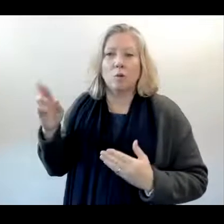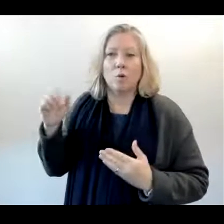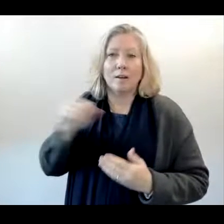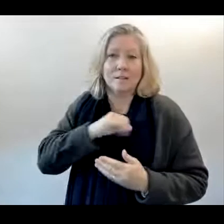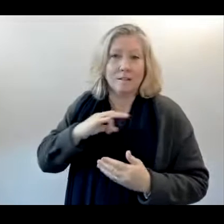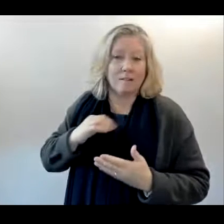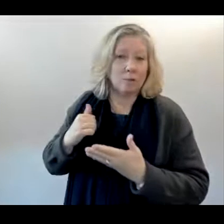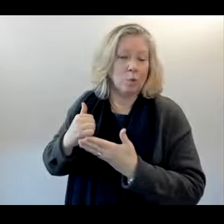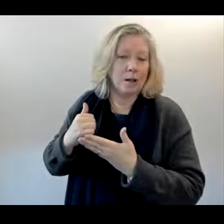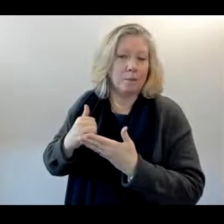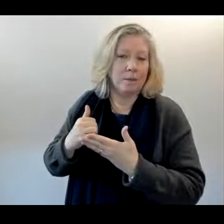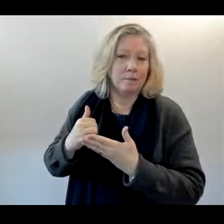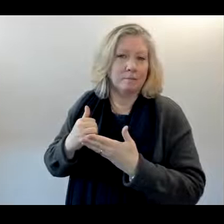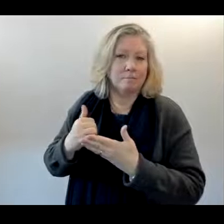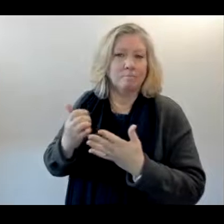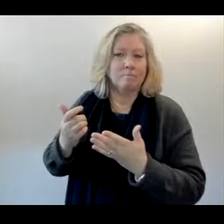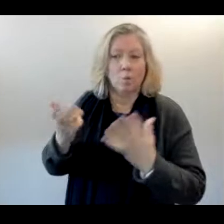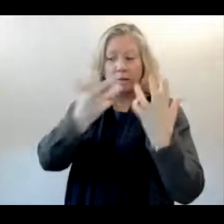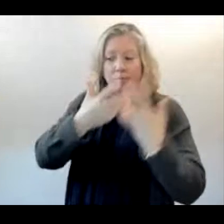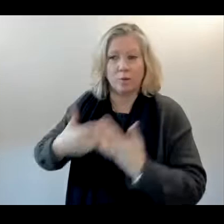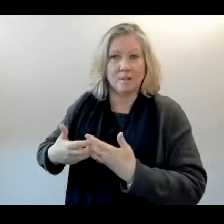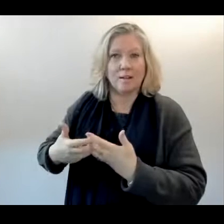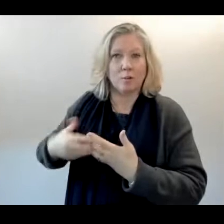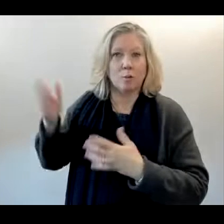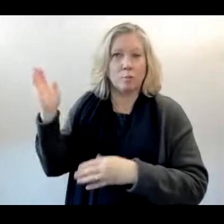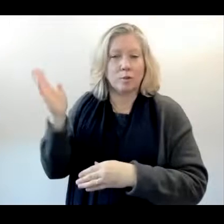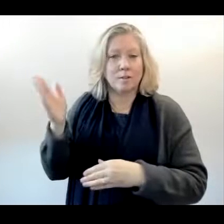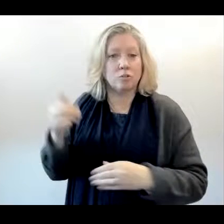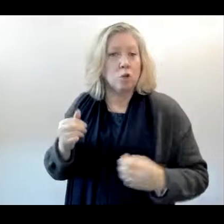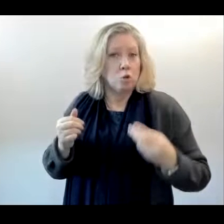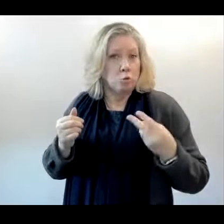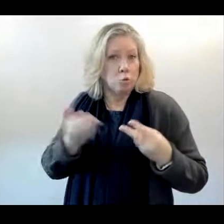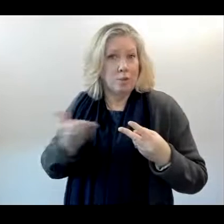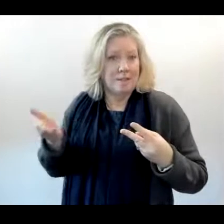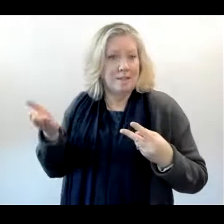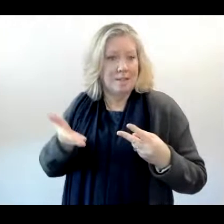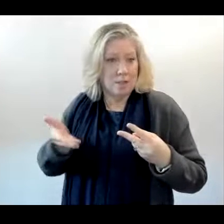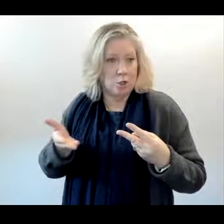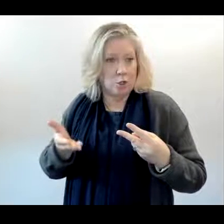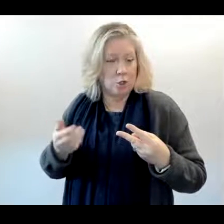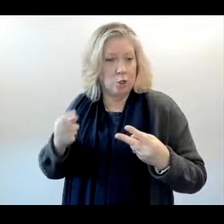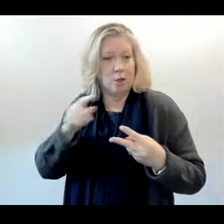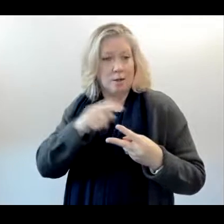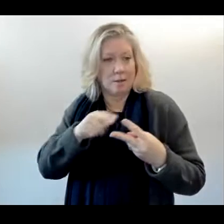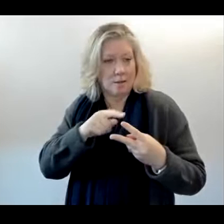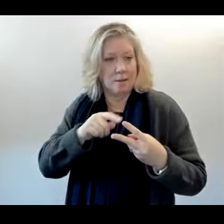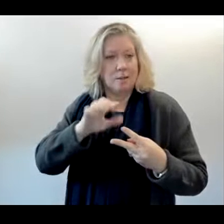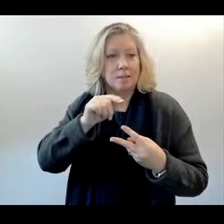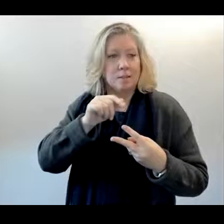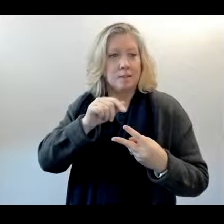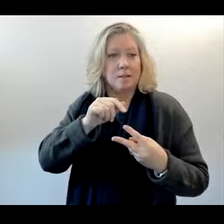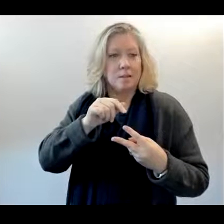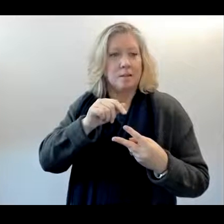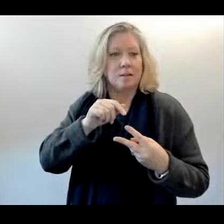this presentation together. I'll start off with, even though there are two items here, Studio Volsi and Lecce School, I will be presenting for